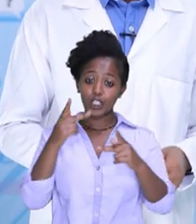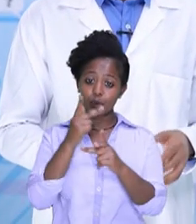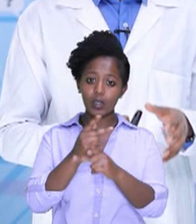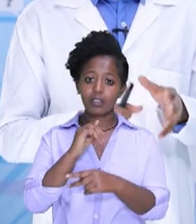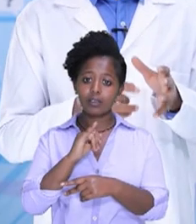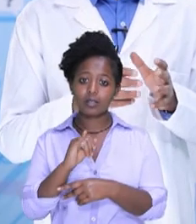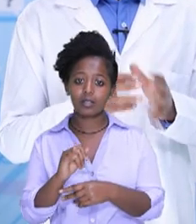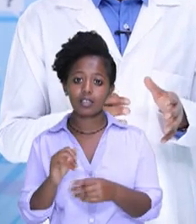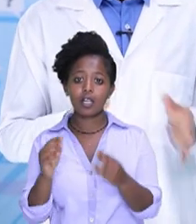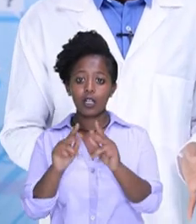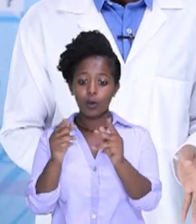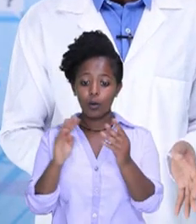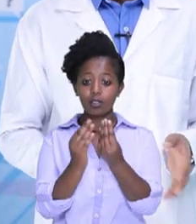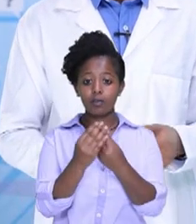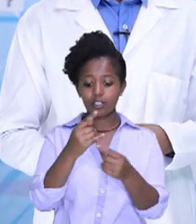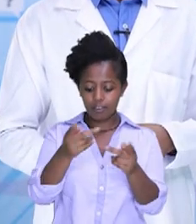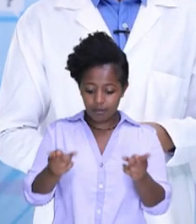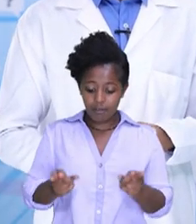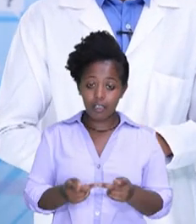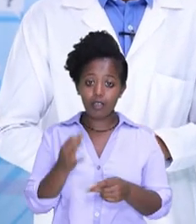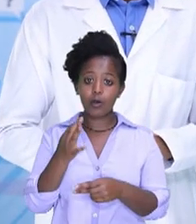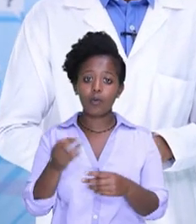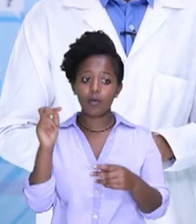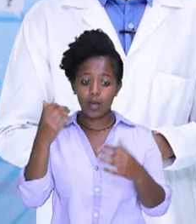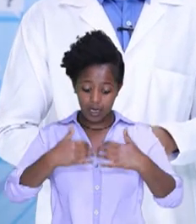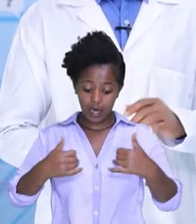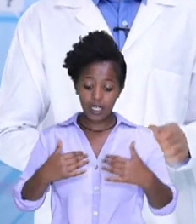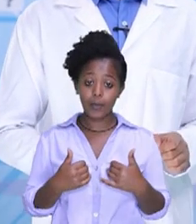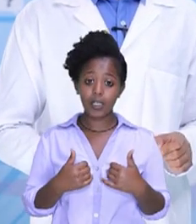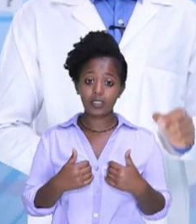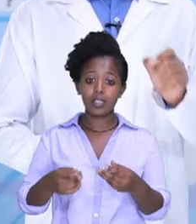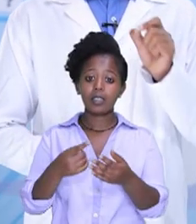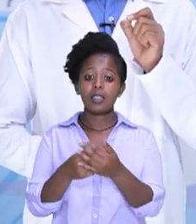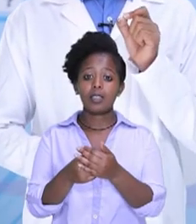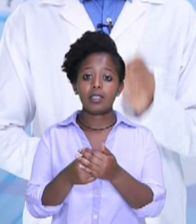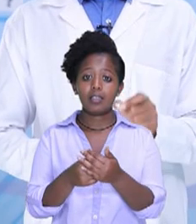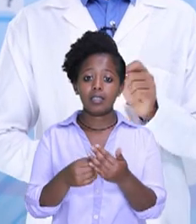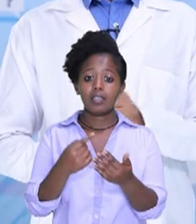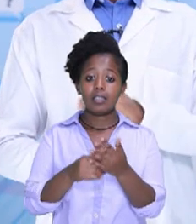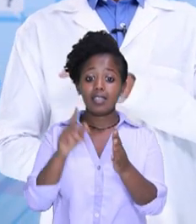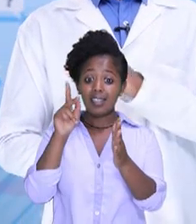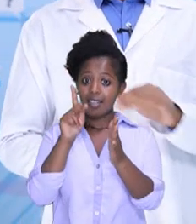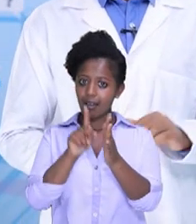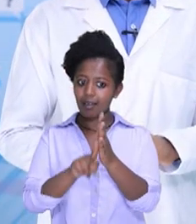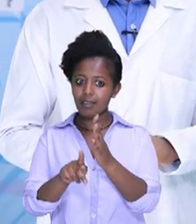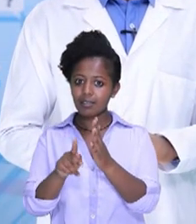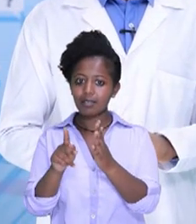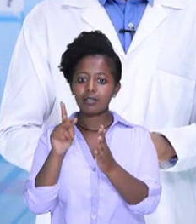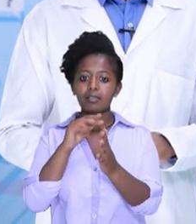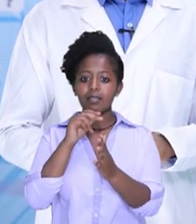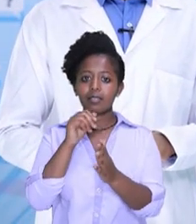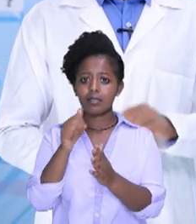Sanctuary is also a conservational area for wild animals. Here, legal hunting is